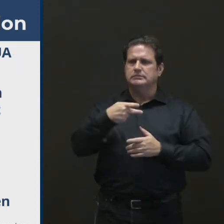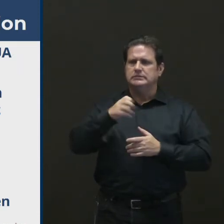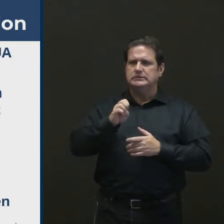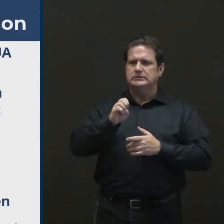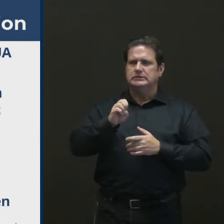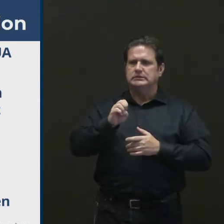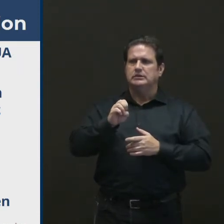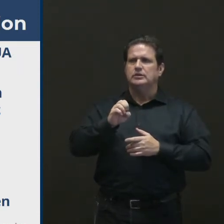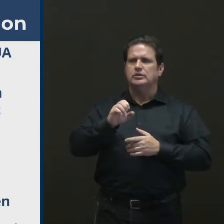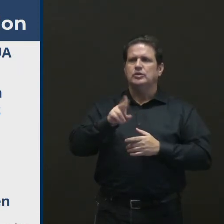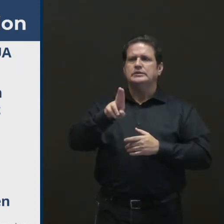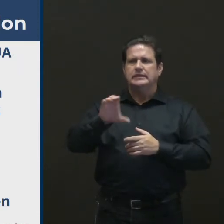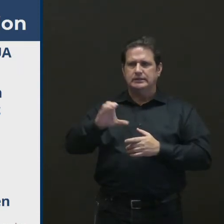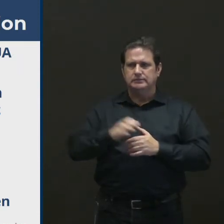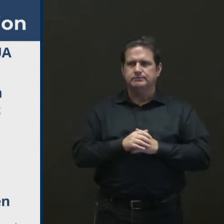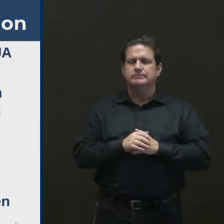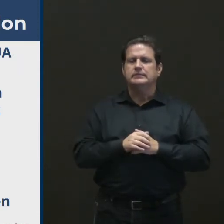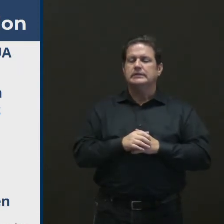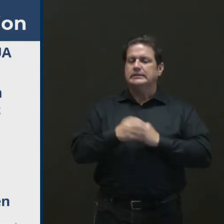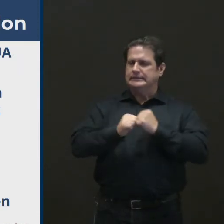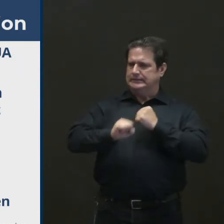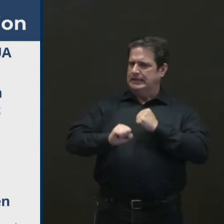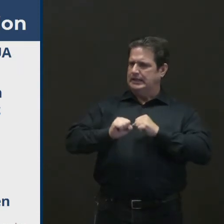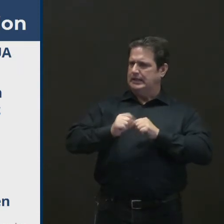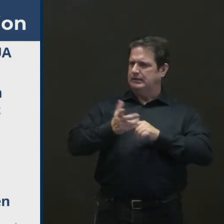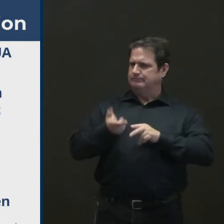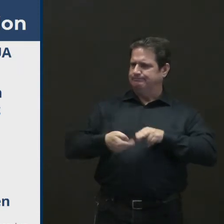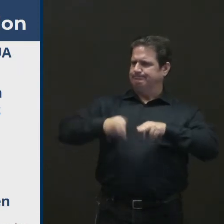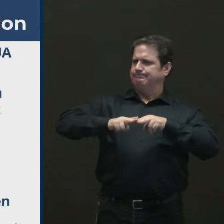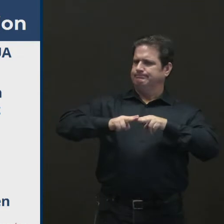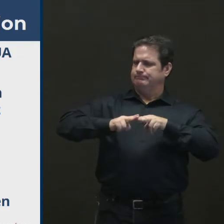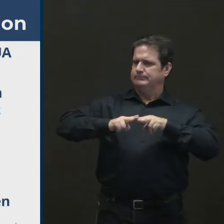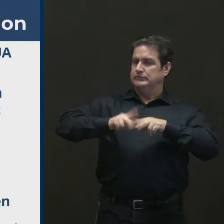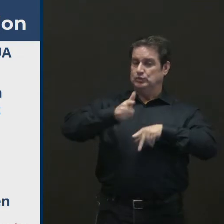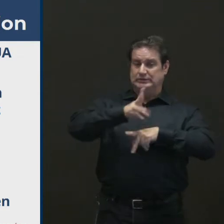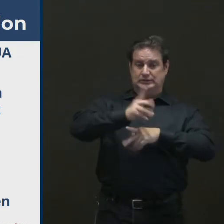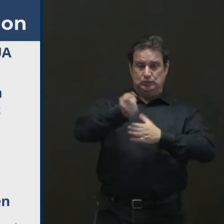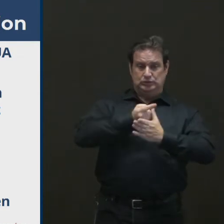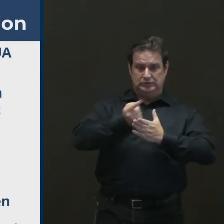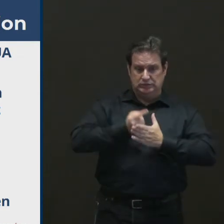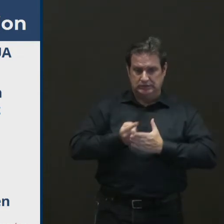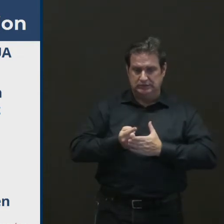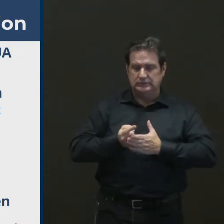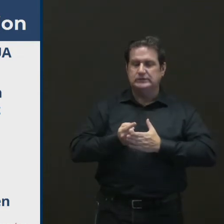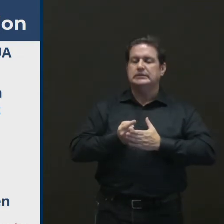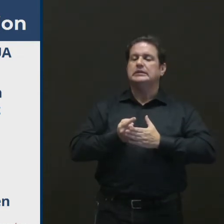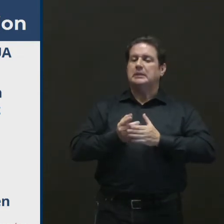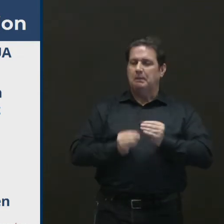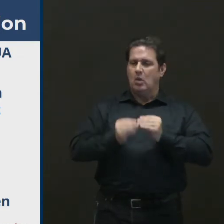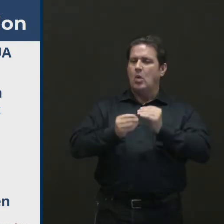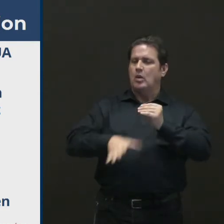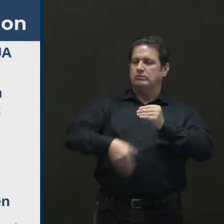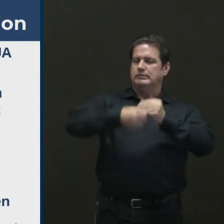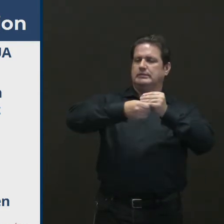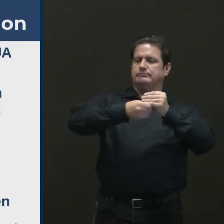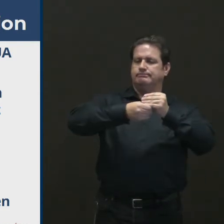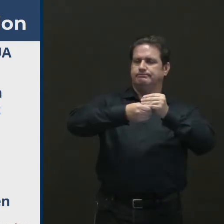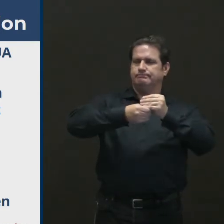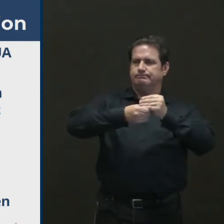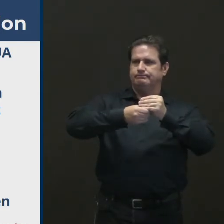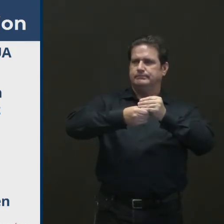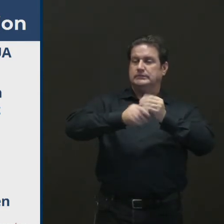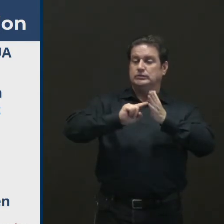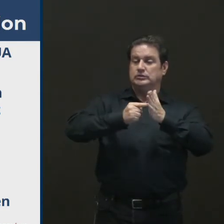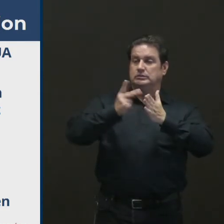PEUC, which provides extended benefits beyond Delaware's 26 weeks of unemployment. Originally, when